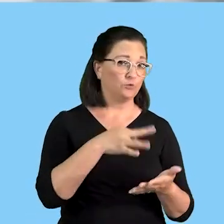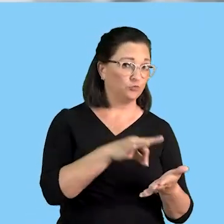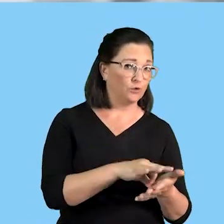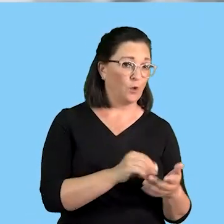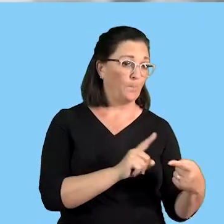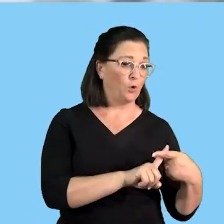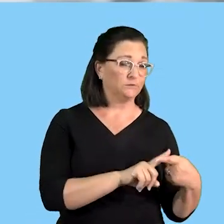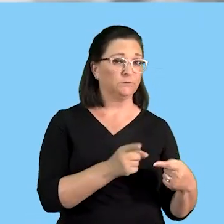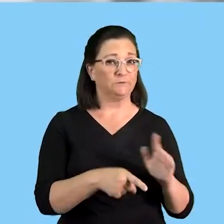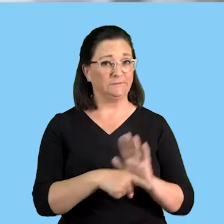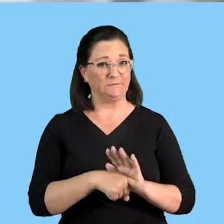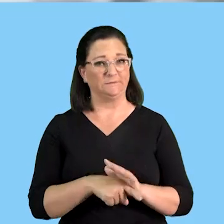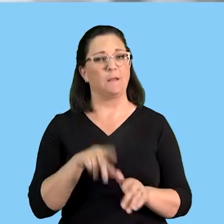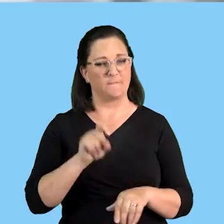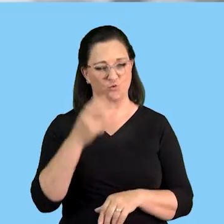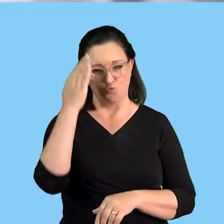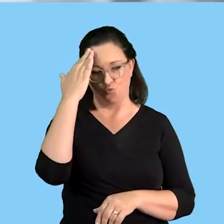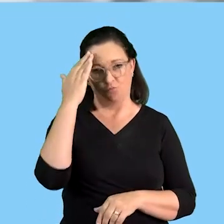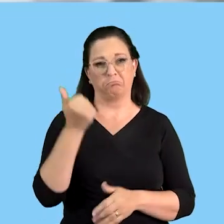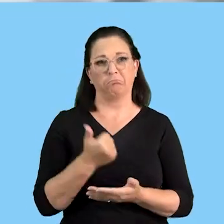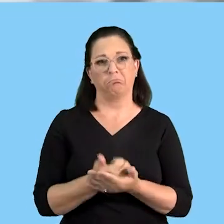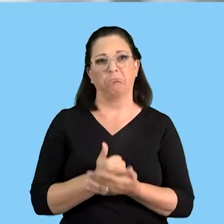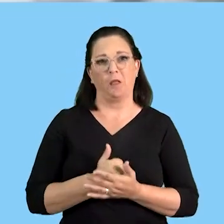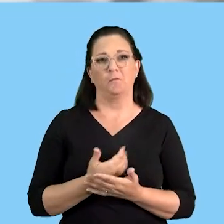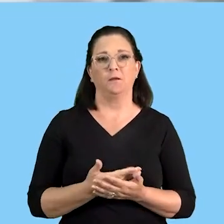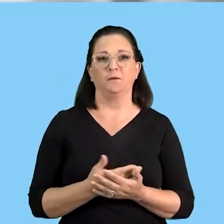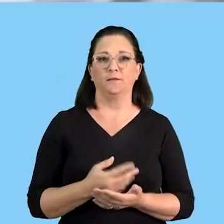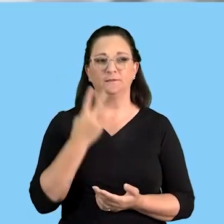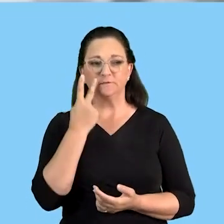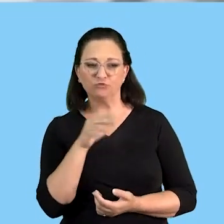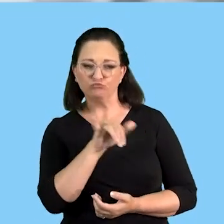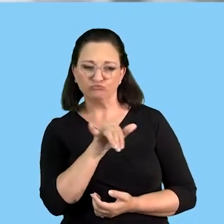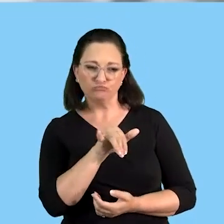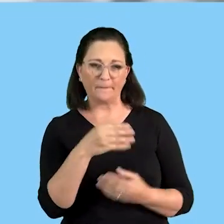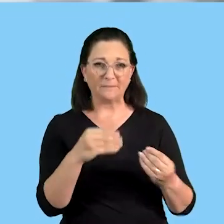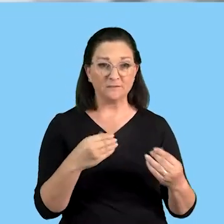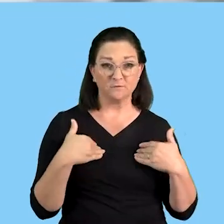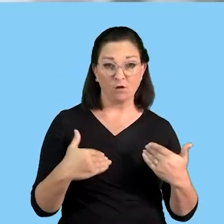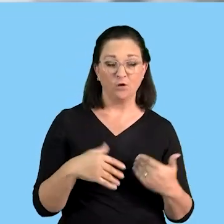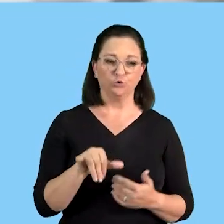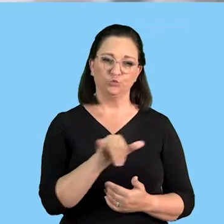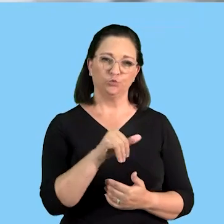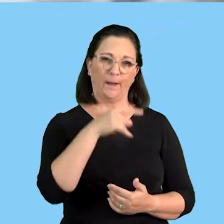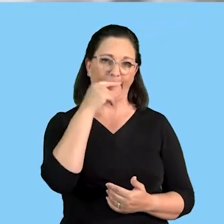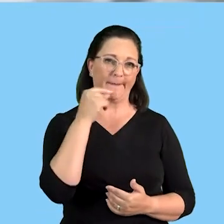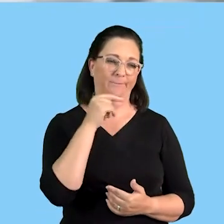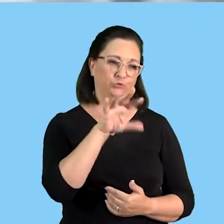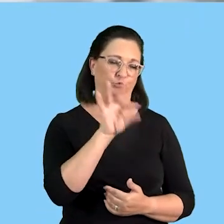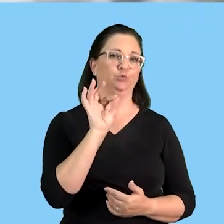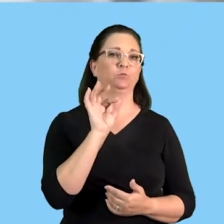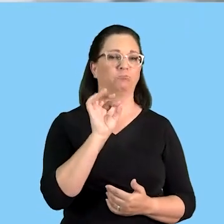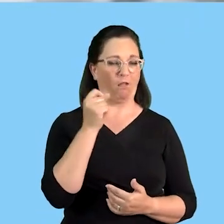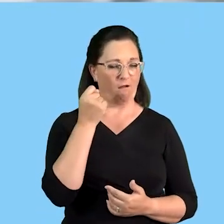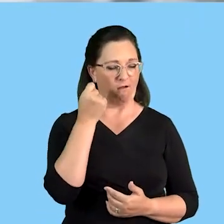positives and what are the negatives. So this would help you to make an informed decision one day when you start your business, and you'll be in a